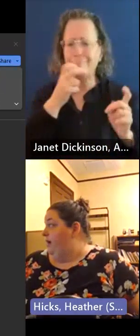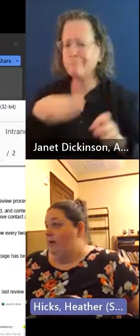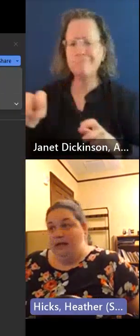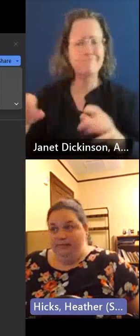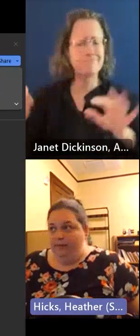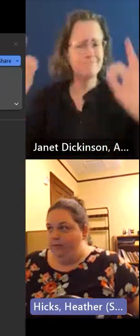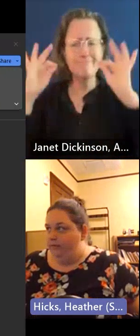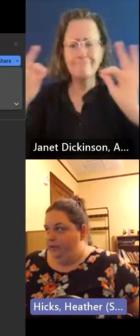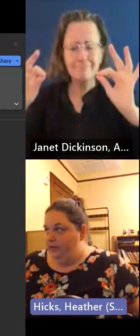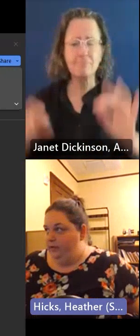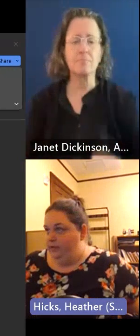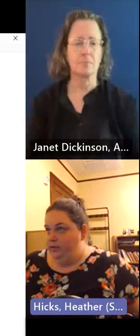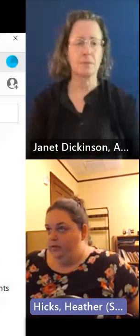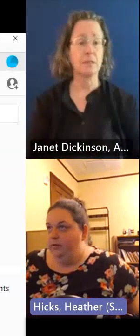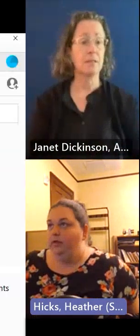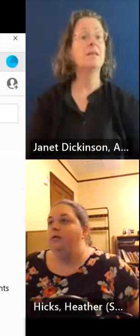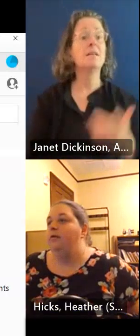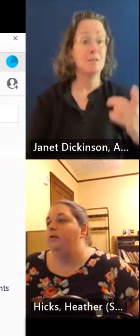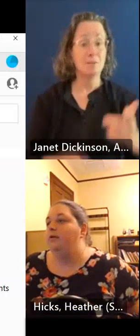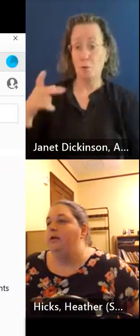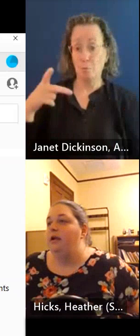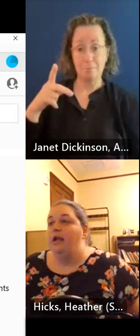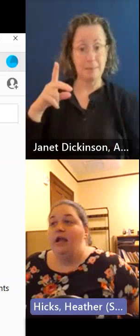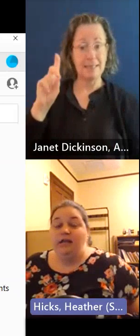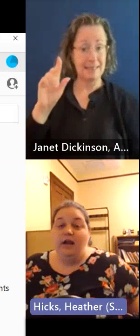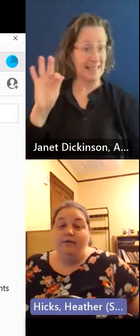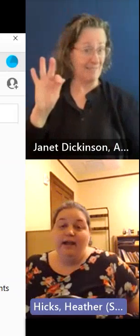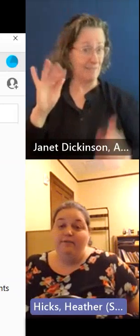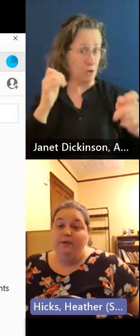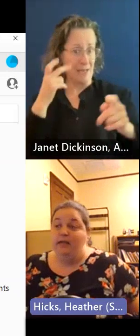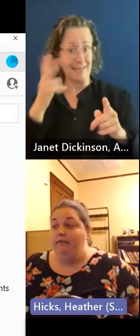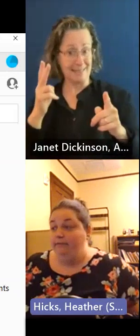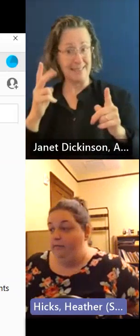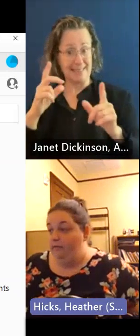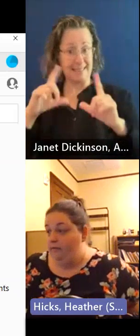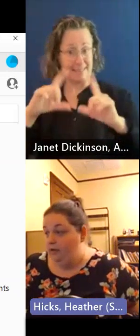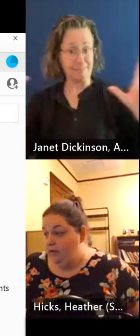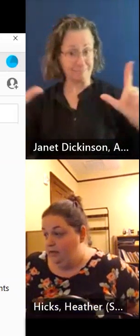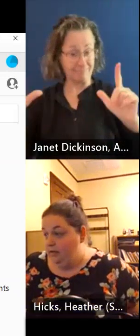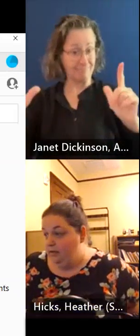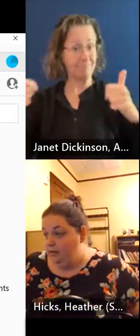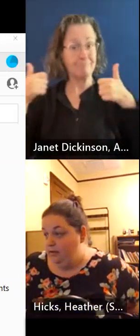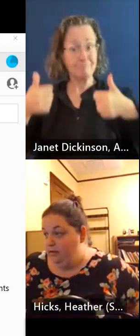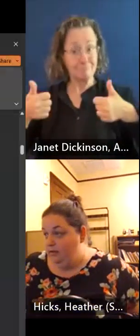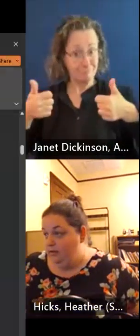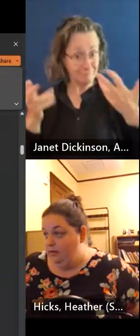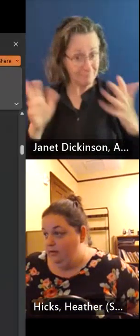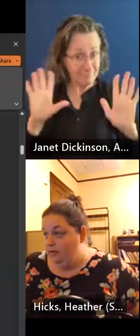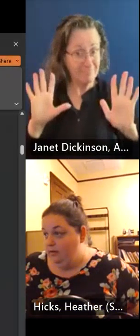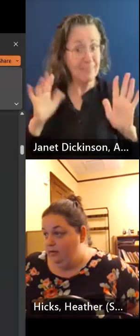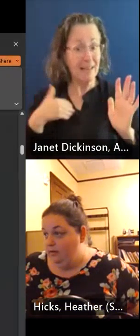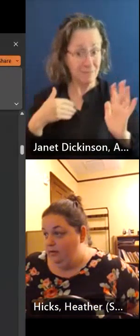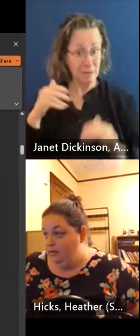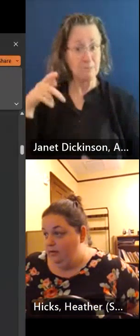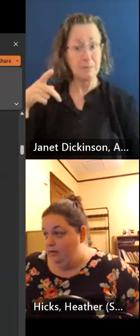So my PDF popped up over here. And now I have a PDF.